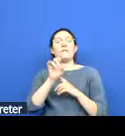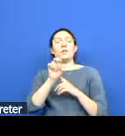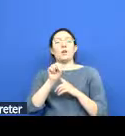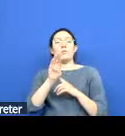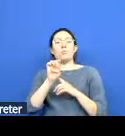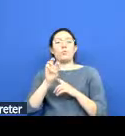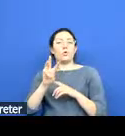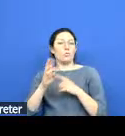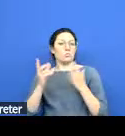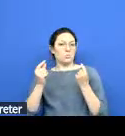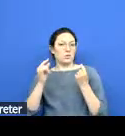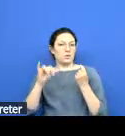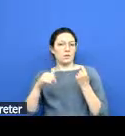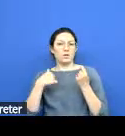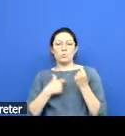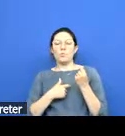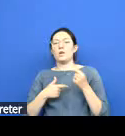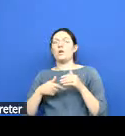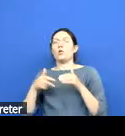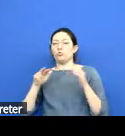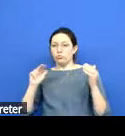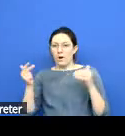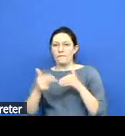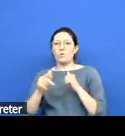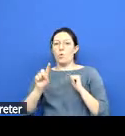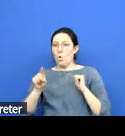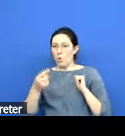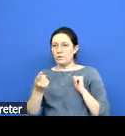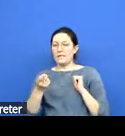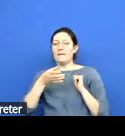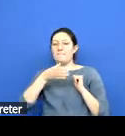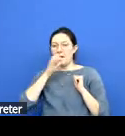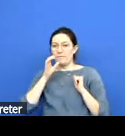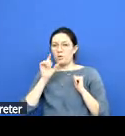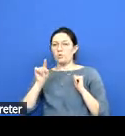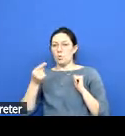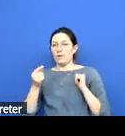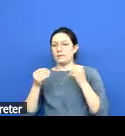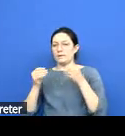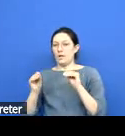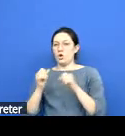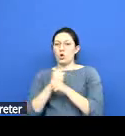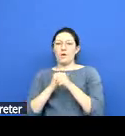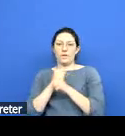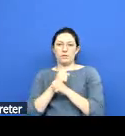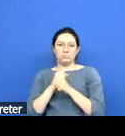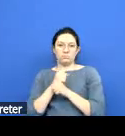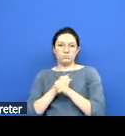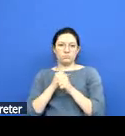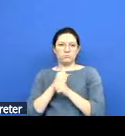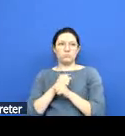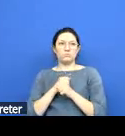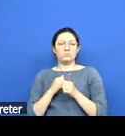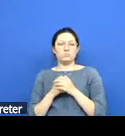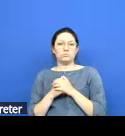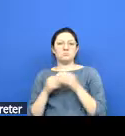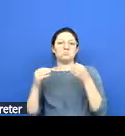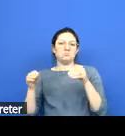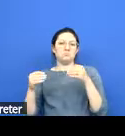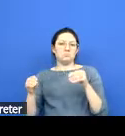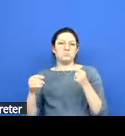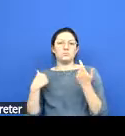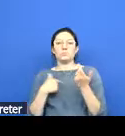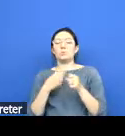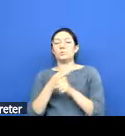We are a drive-through only, beverage only coffee stand. We use double